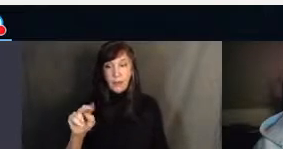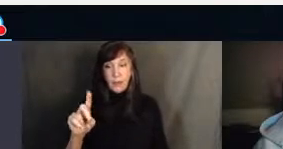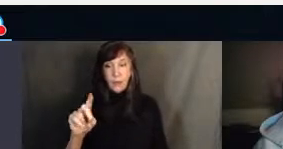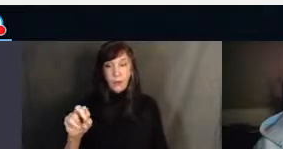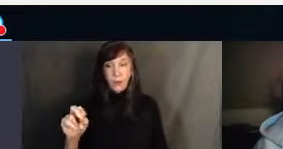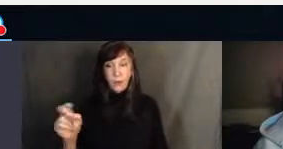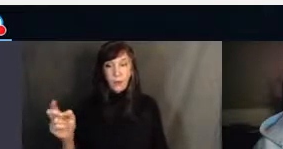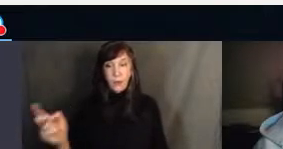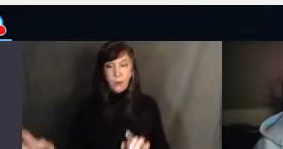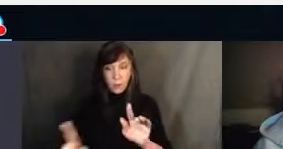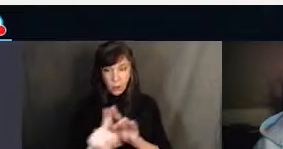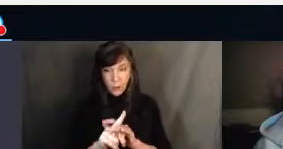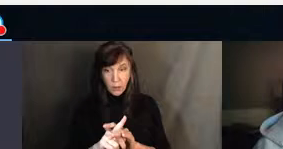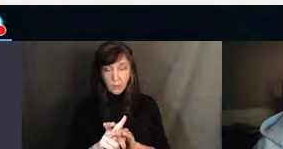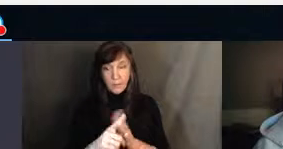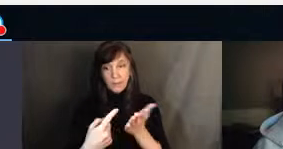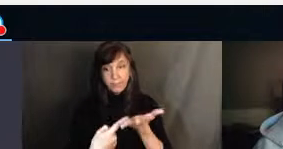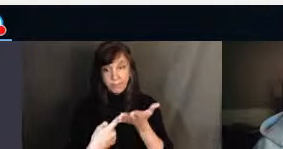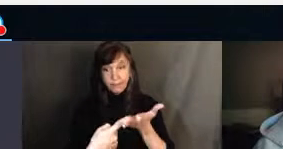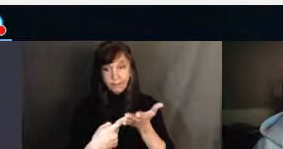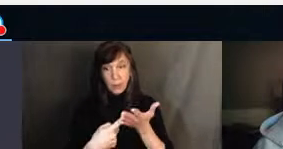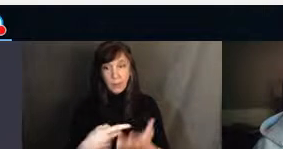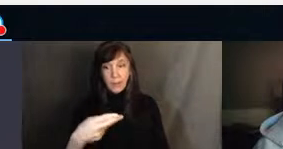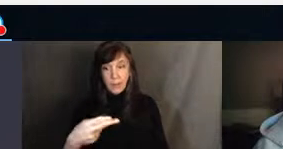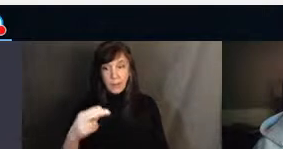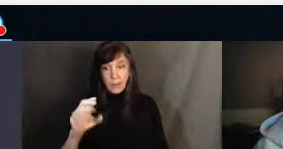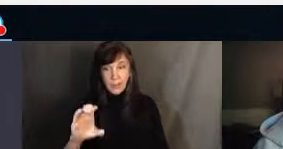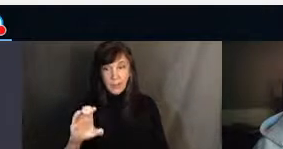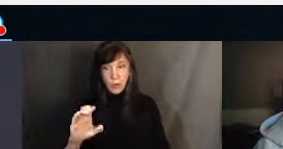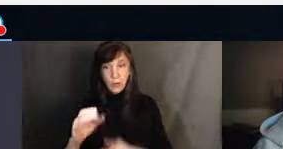Hennepin County is trying to do regarding